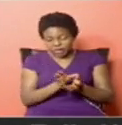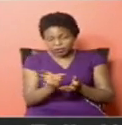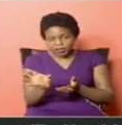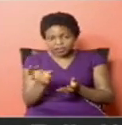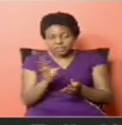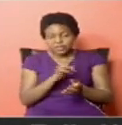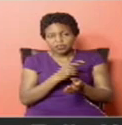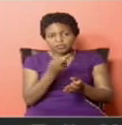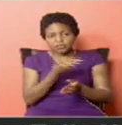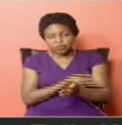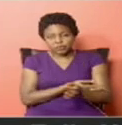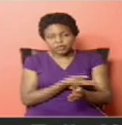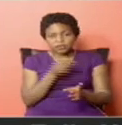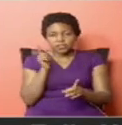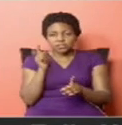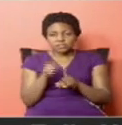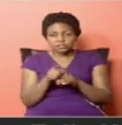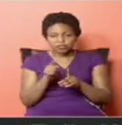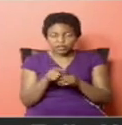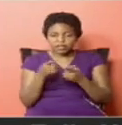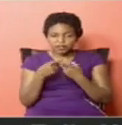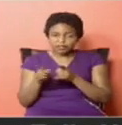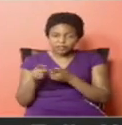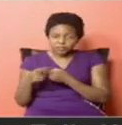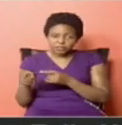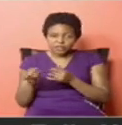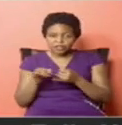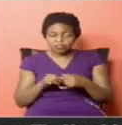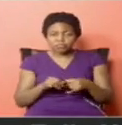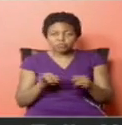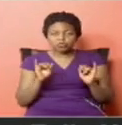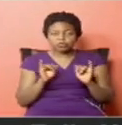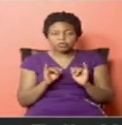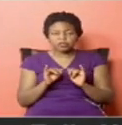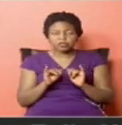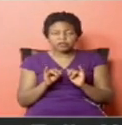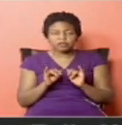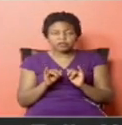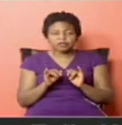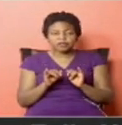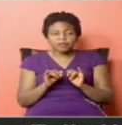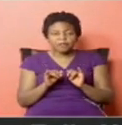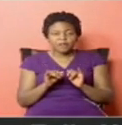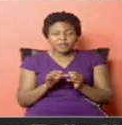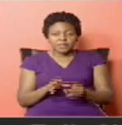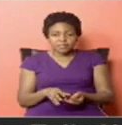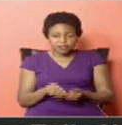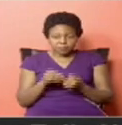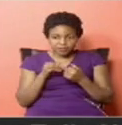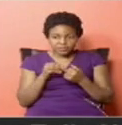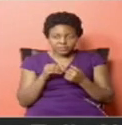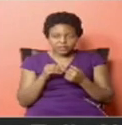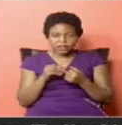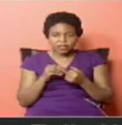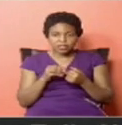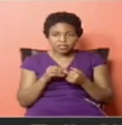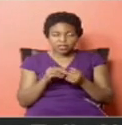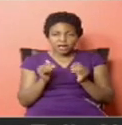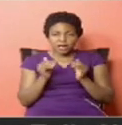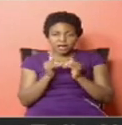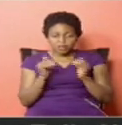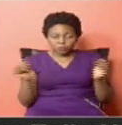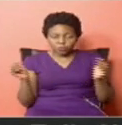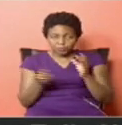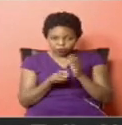resources to the relevant institutions. But I put a particular emphasis on institutions such as the Equal